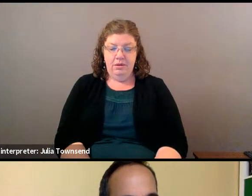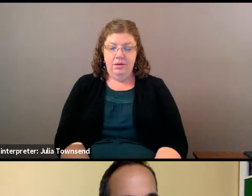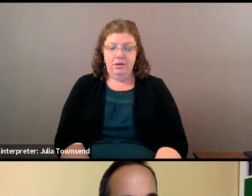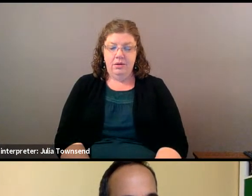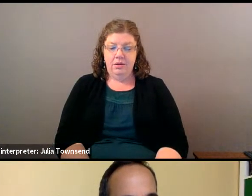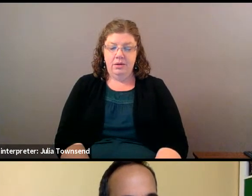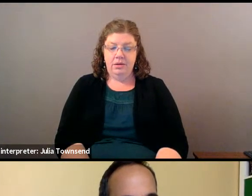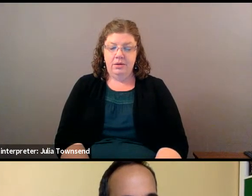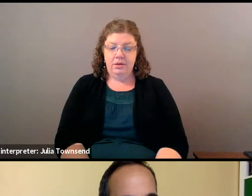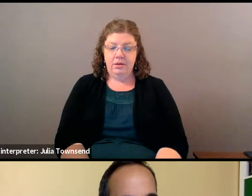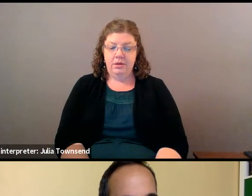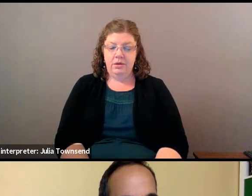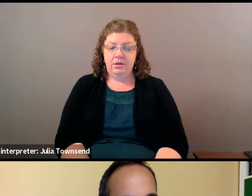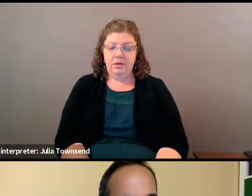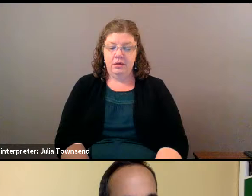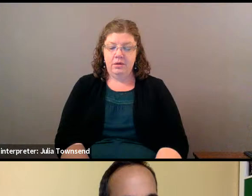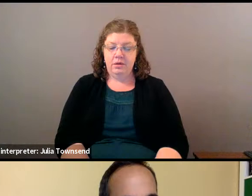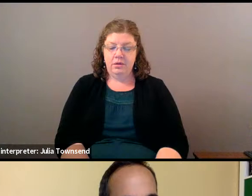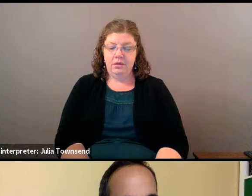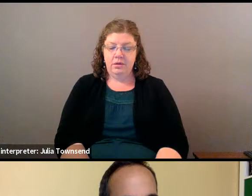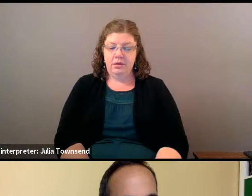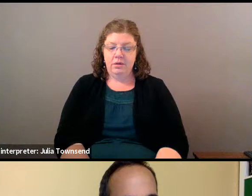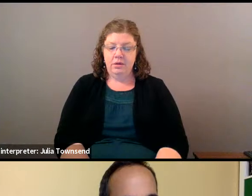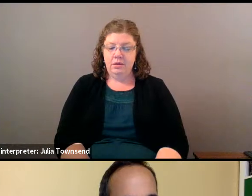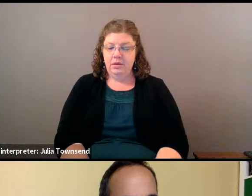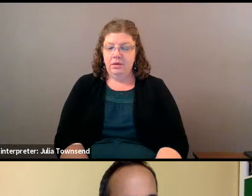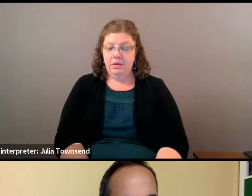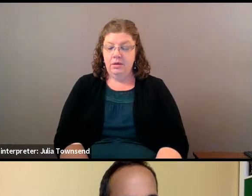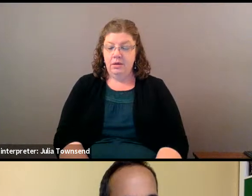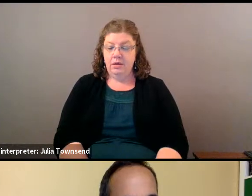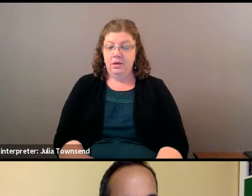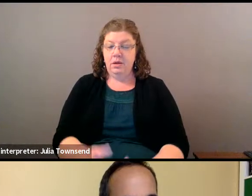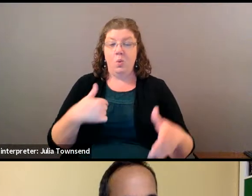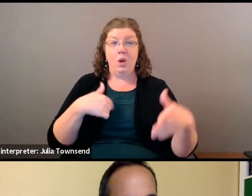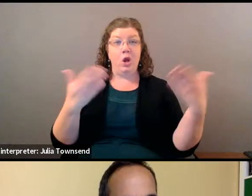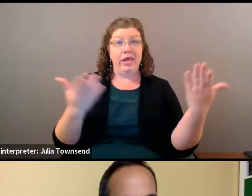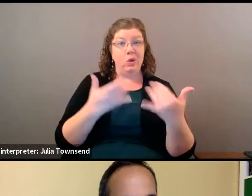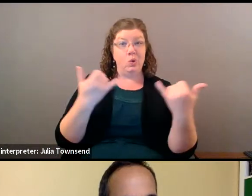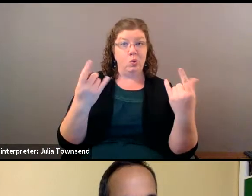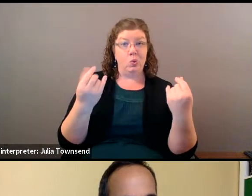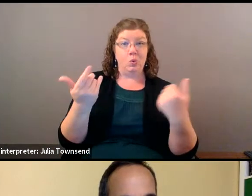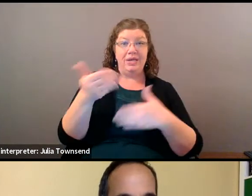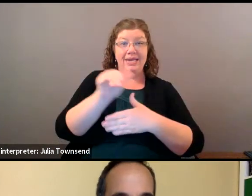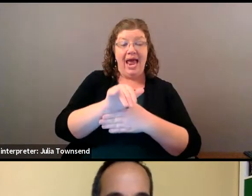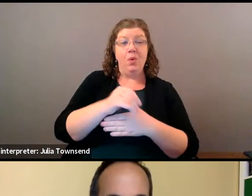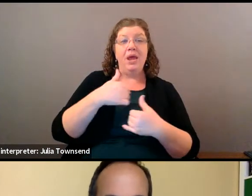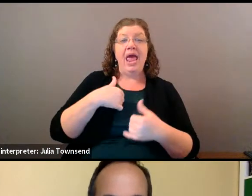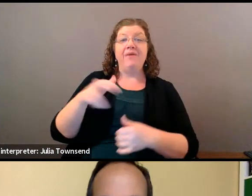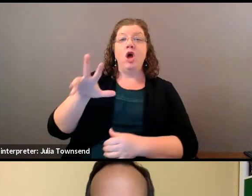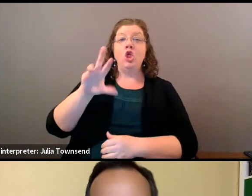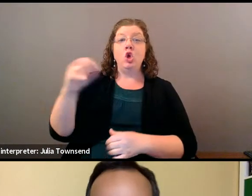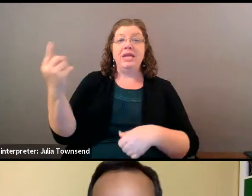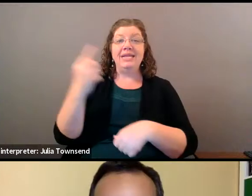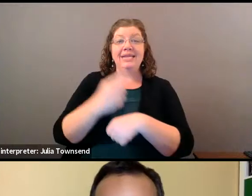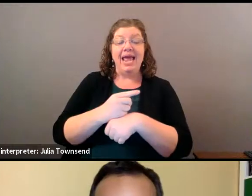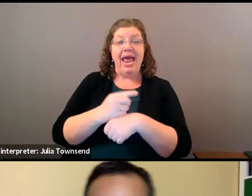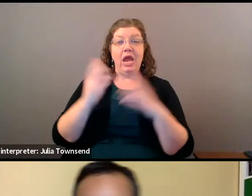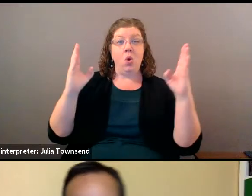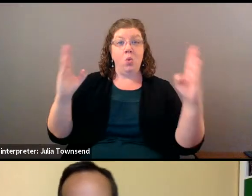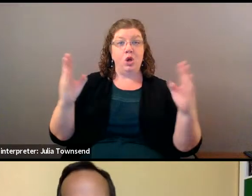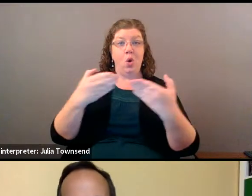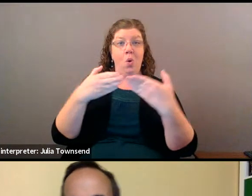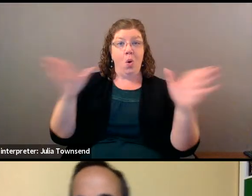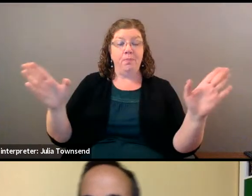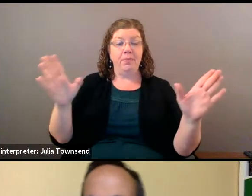So what we are here to do tonight is to announce that we have a 30-day window open for public to